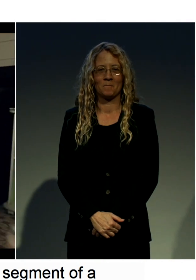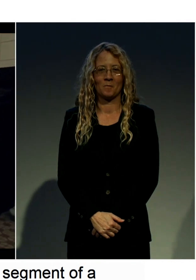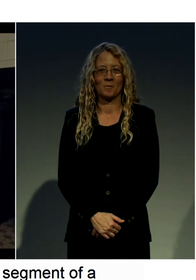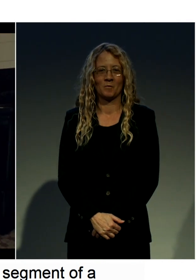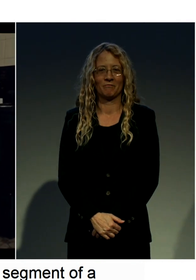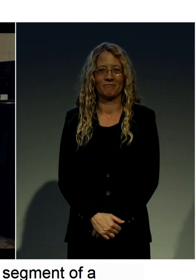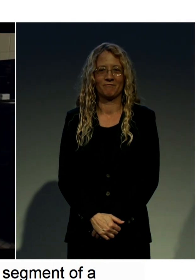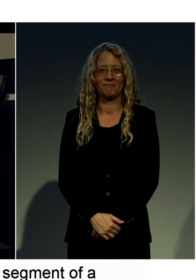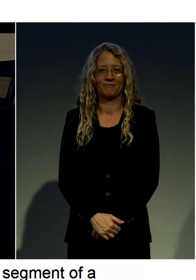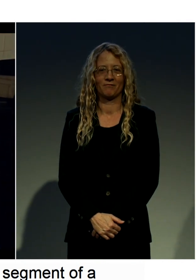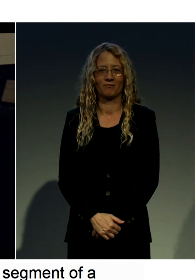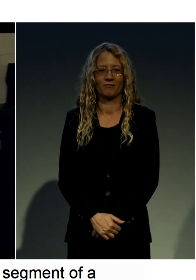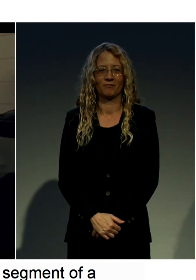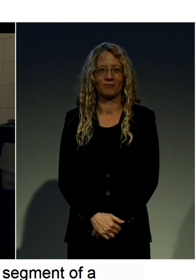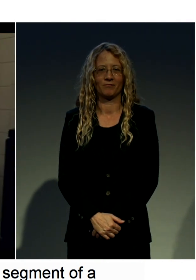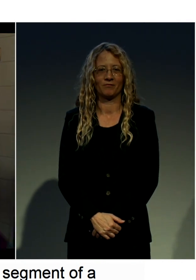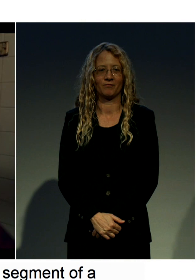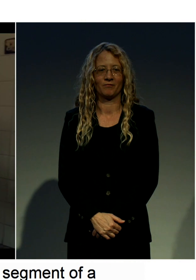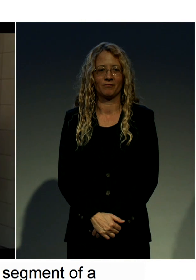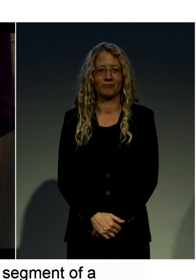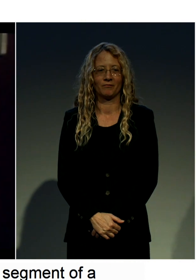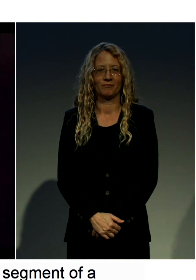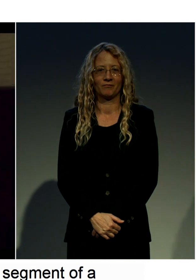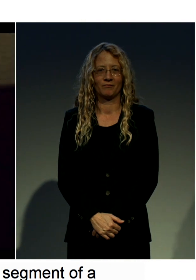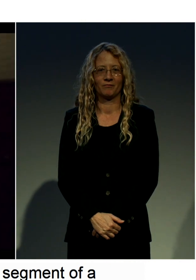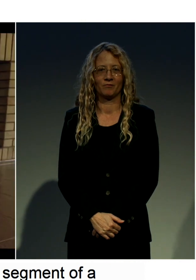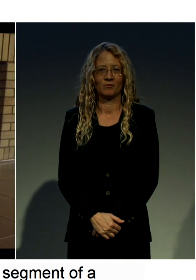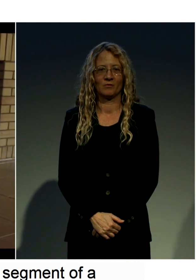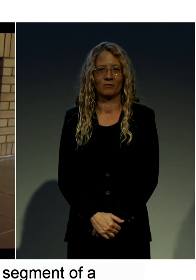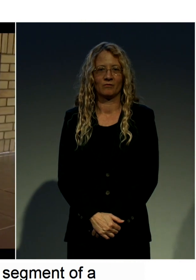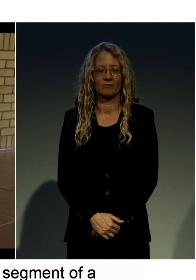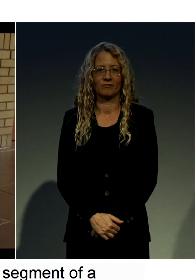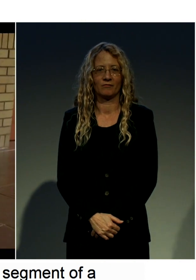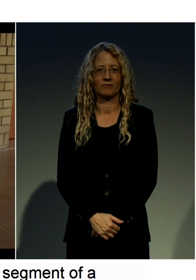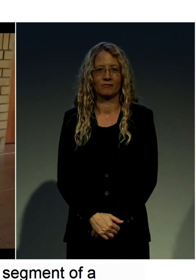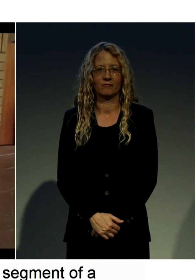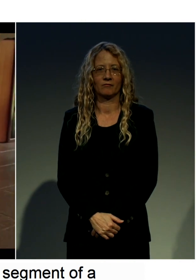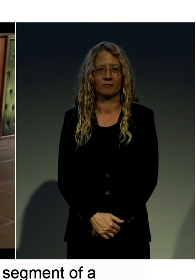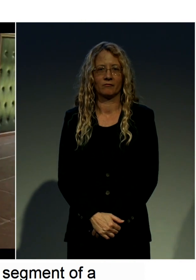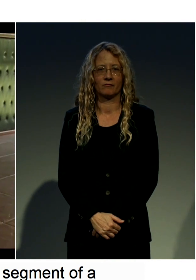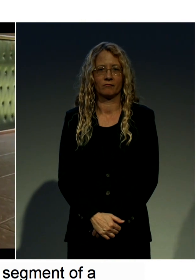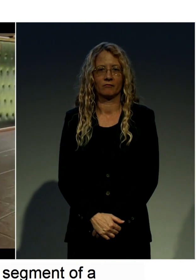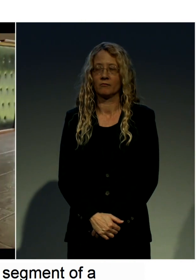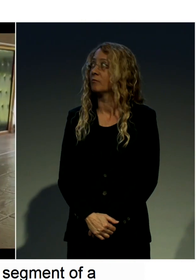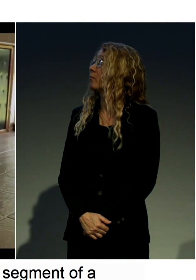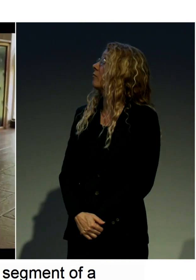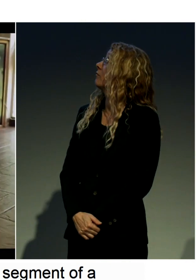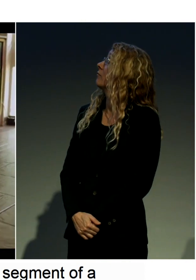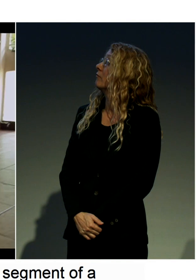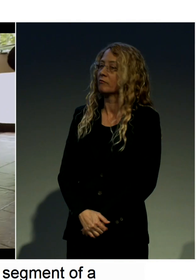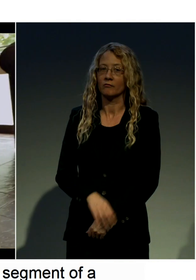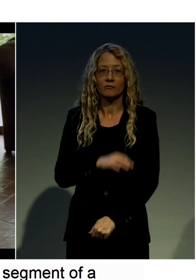I was an announcer, producer, presenter of programs, and he was in the technical